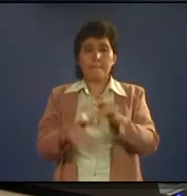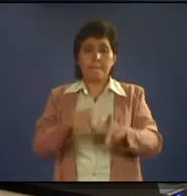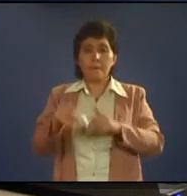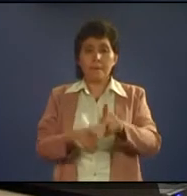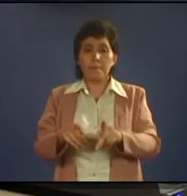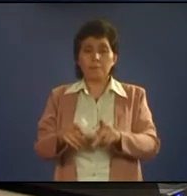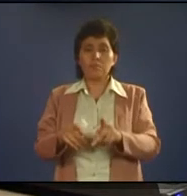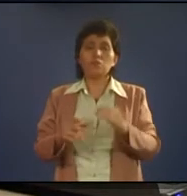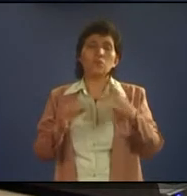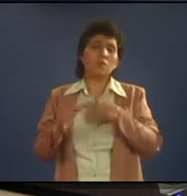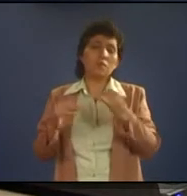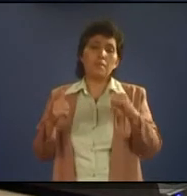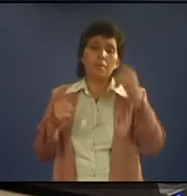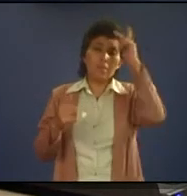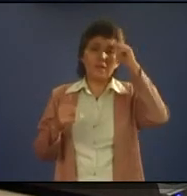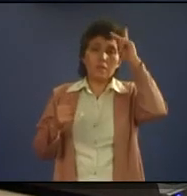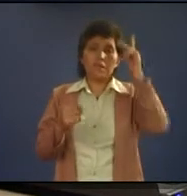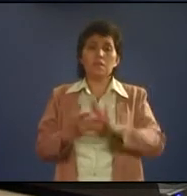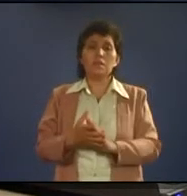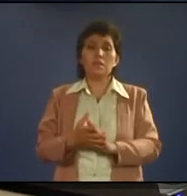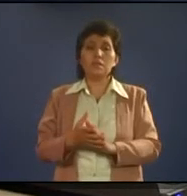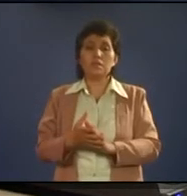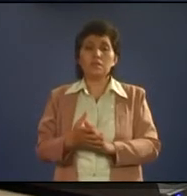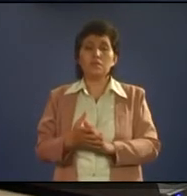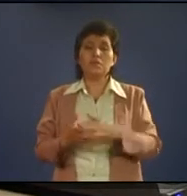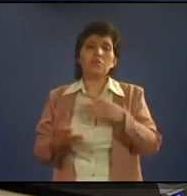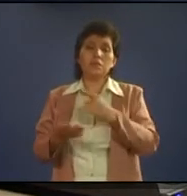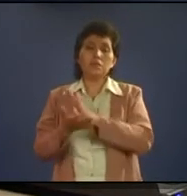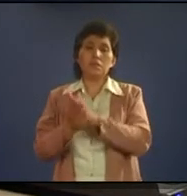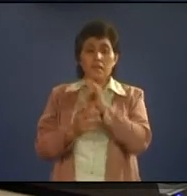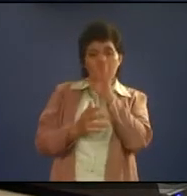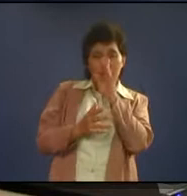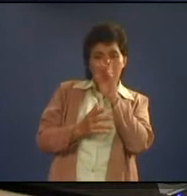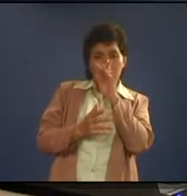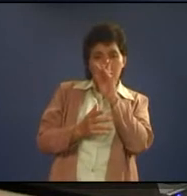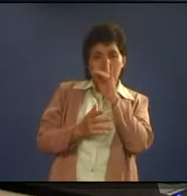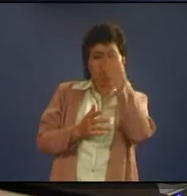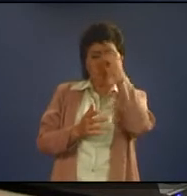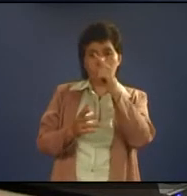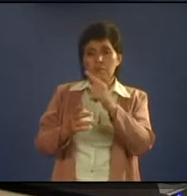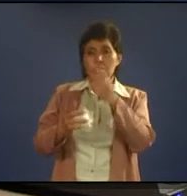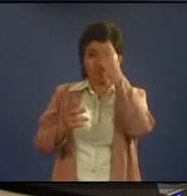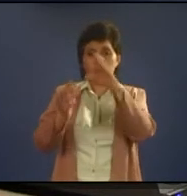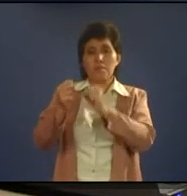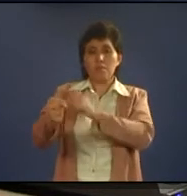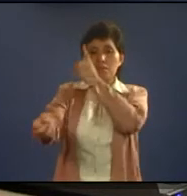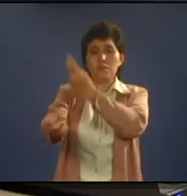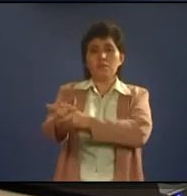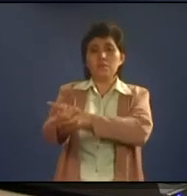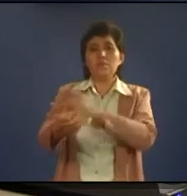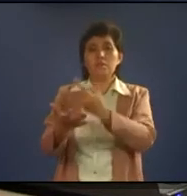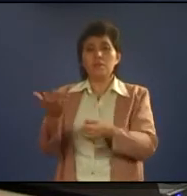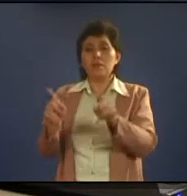might form an alliance with the boss or the higher authority. And what they do, they try to kick you out of